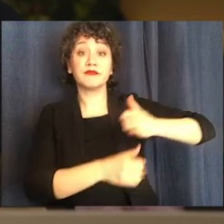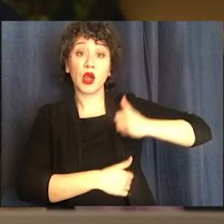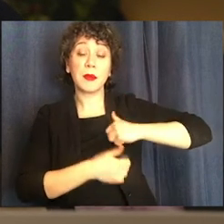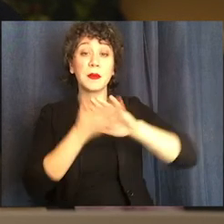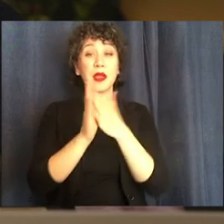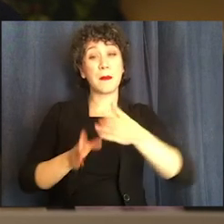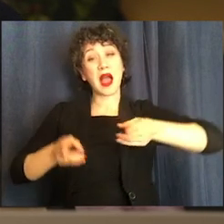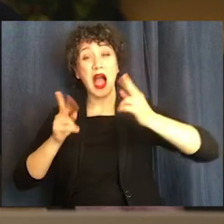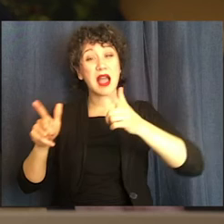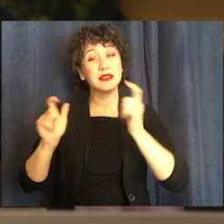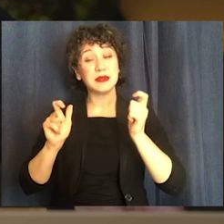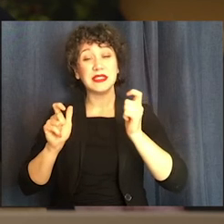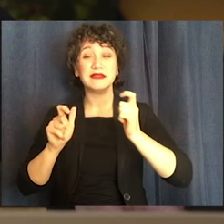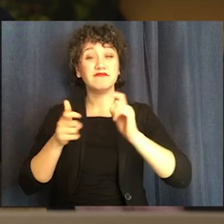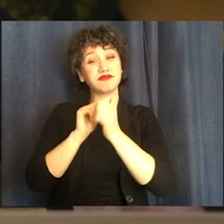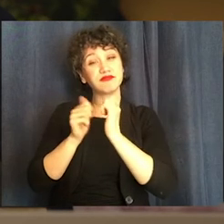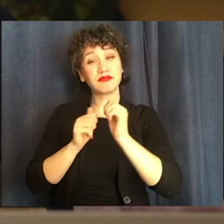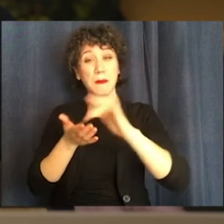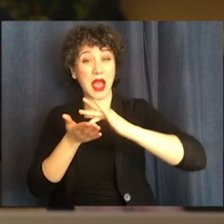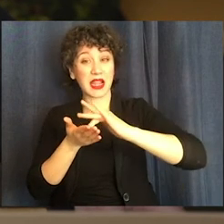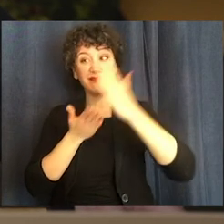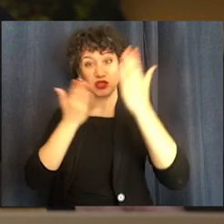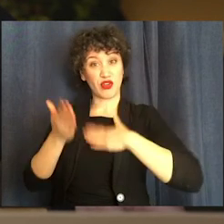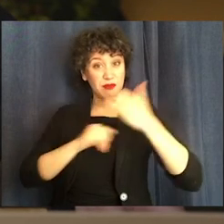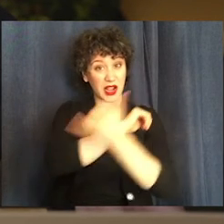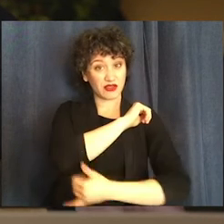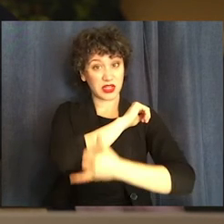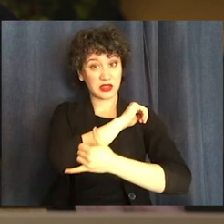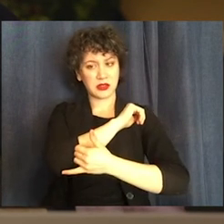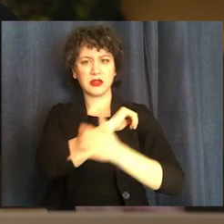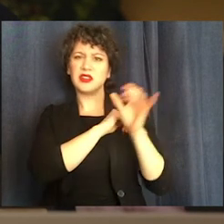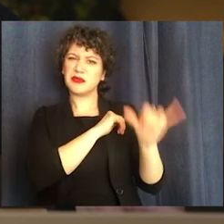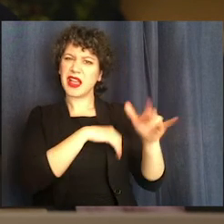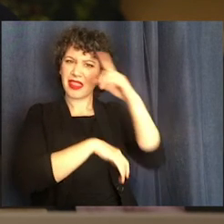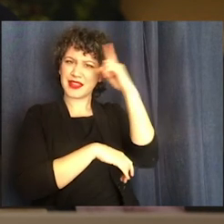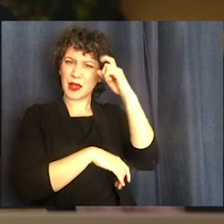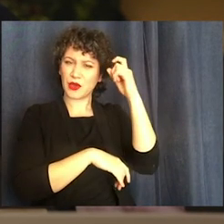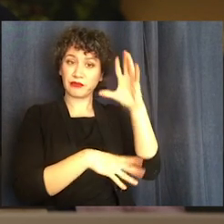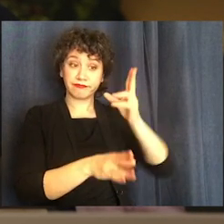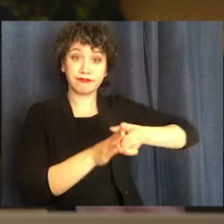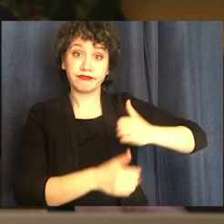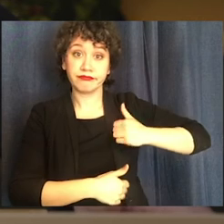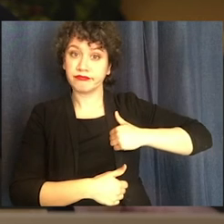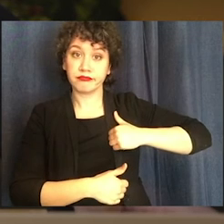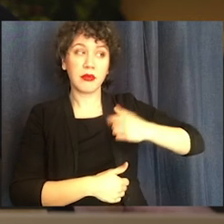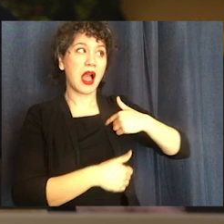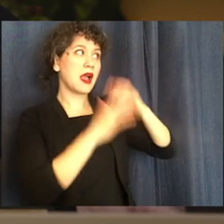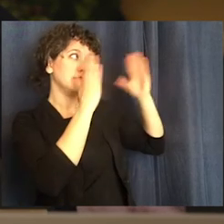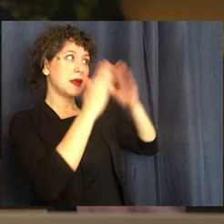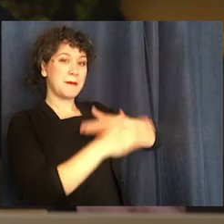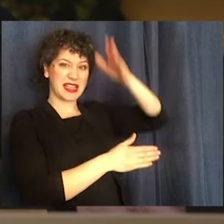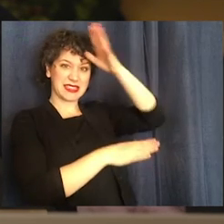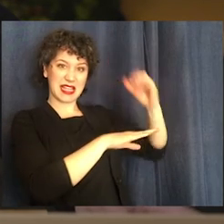went to college at the University of North Dakota. I've said it before and I'll say it again. Not everyone should go to college. It certainly wasn't